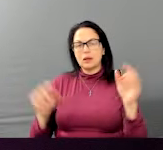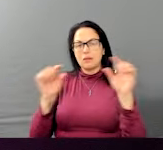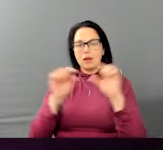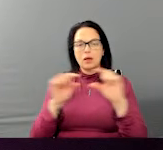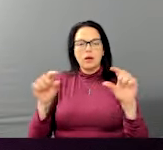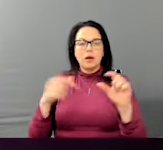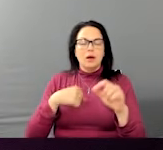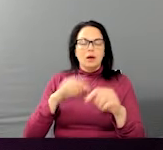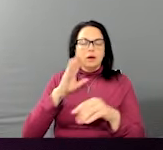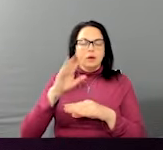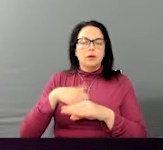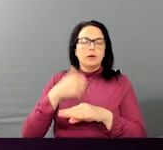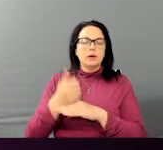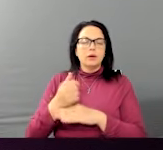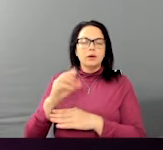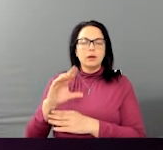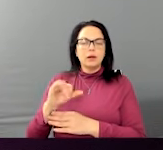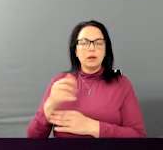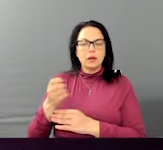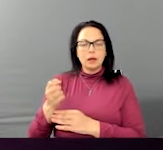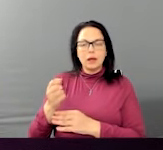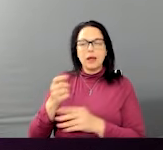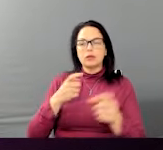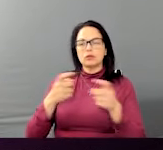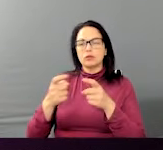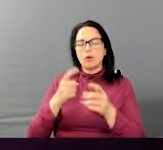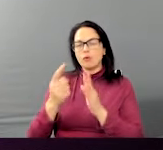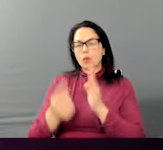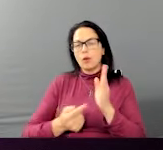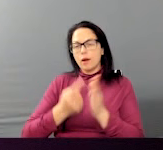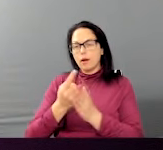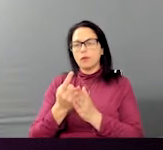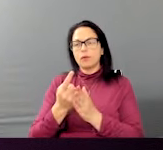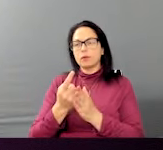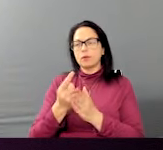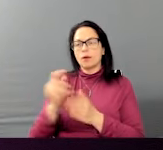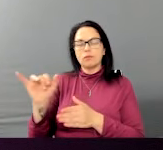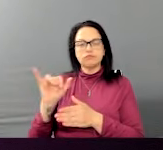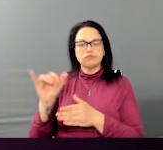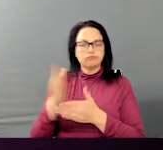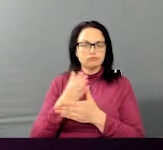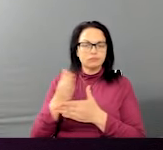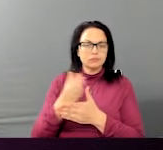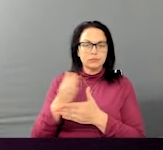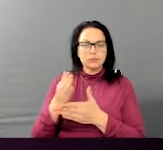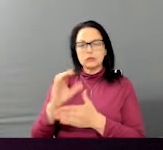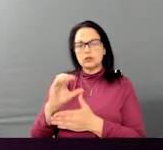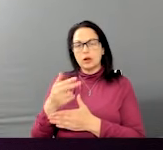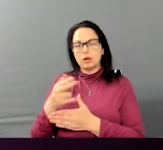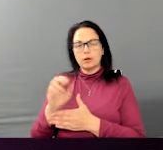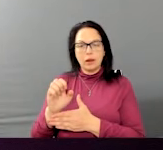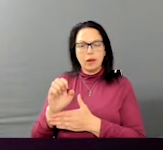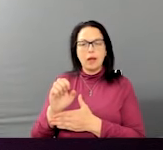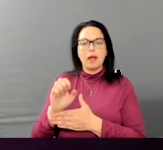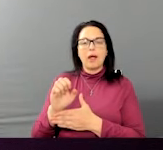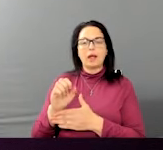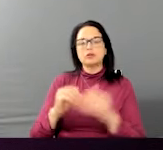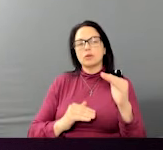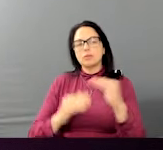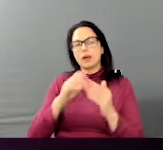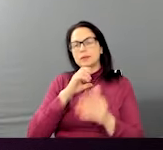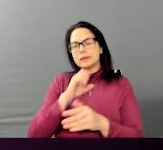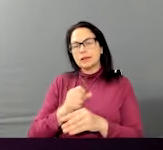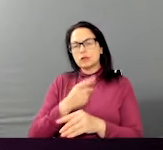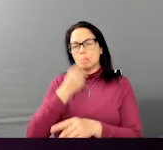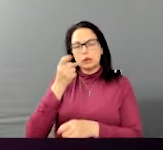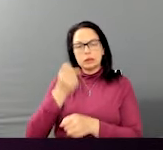cache control with a max age of an hour, an S max age, that's a shared cache, max age of 1 year, and